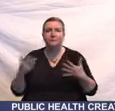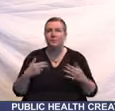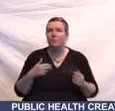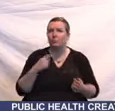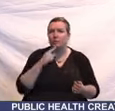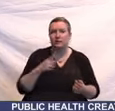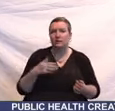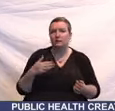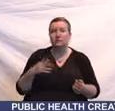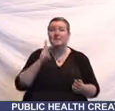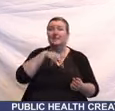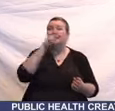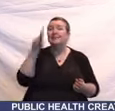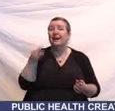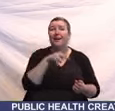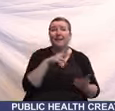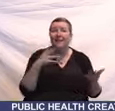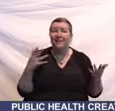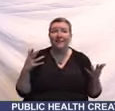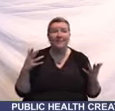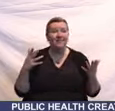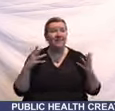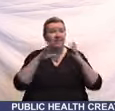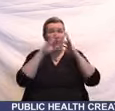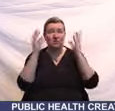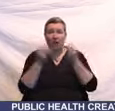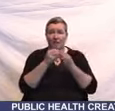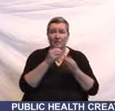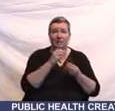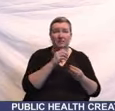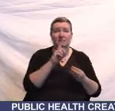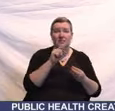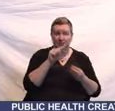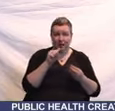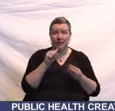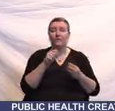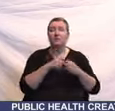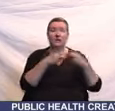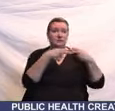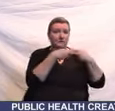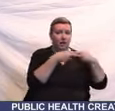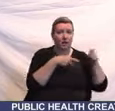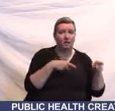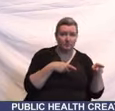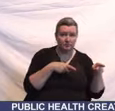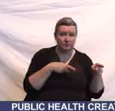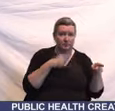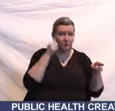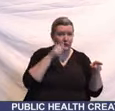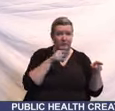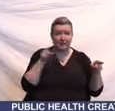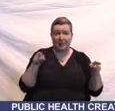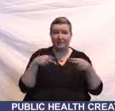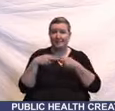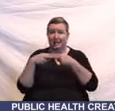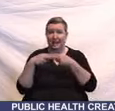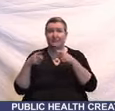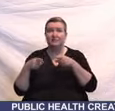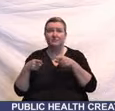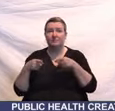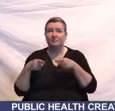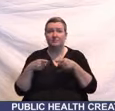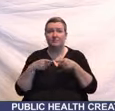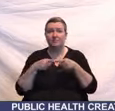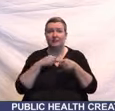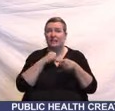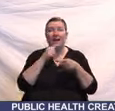which is on the gross data on the previous slide. This does not take into account whether or not a particular district did or did not